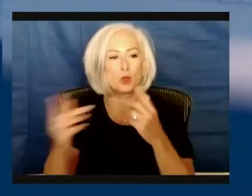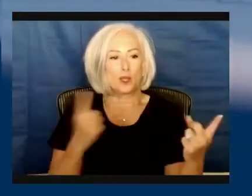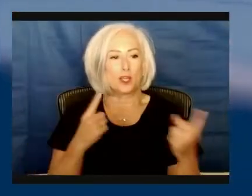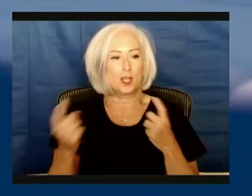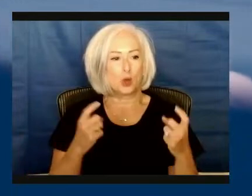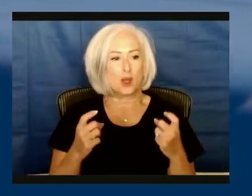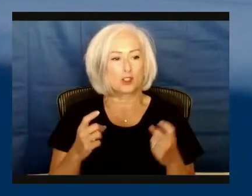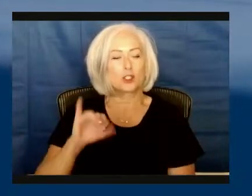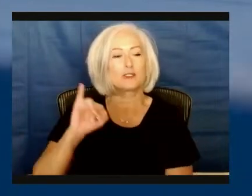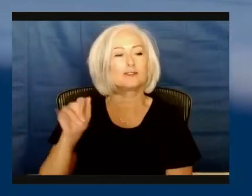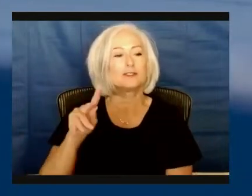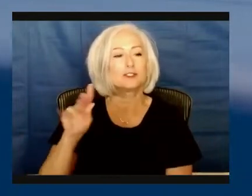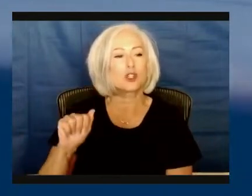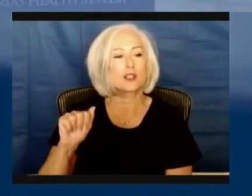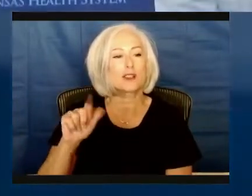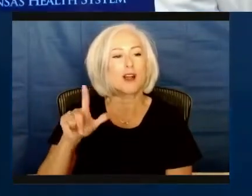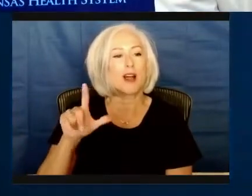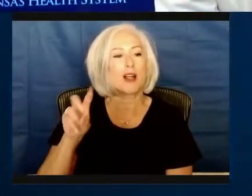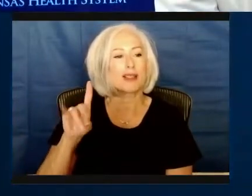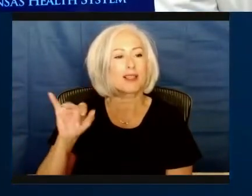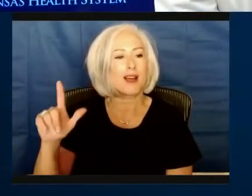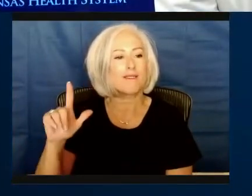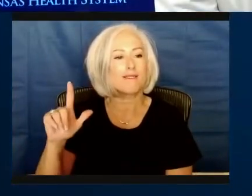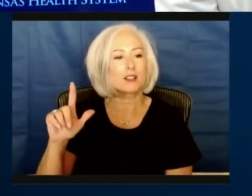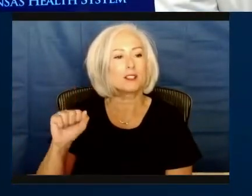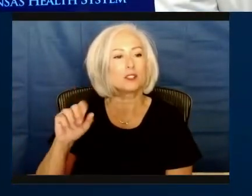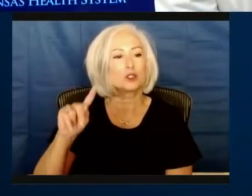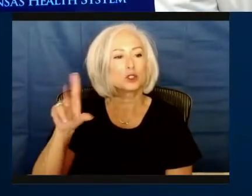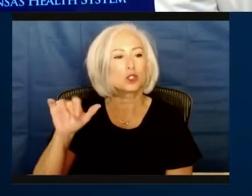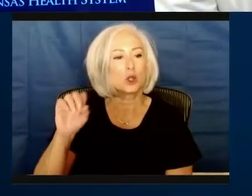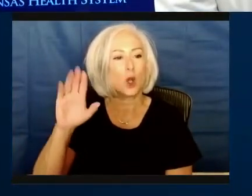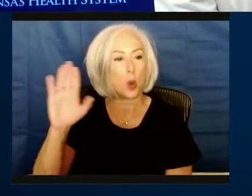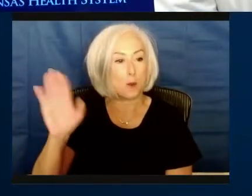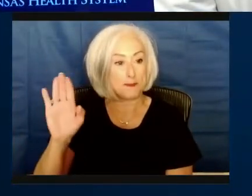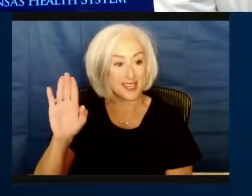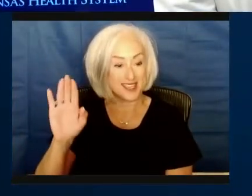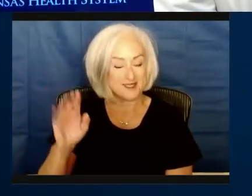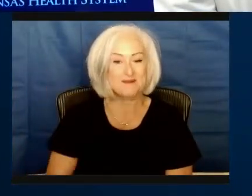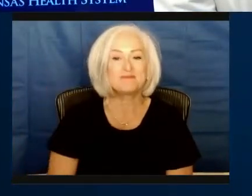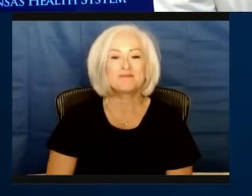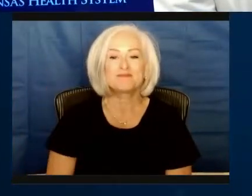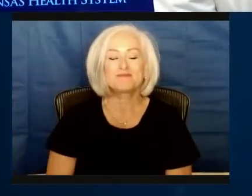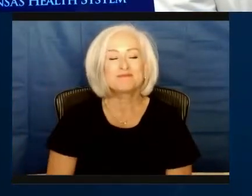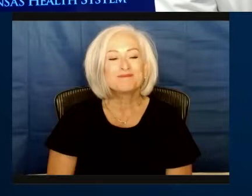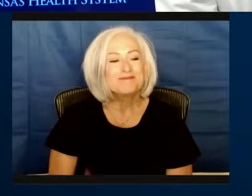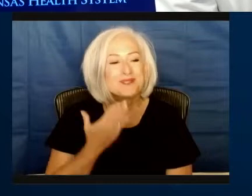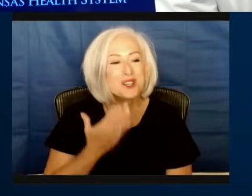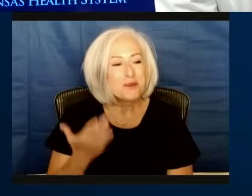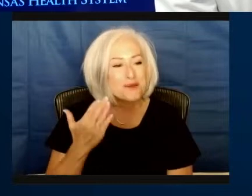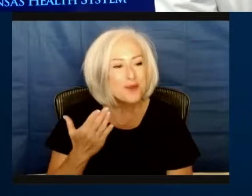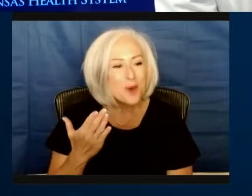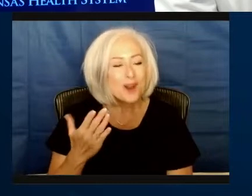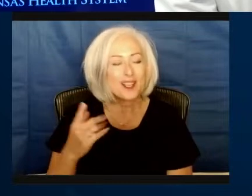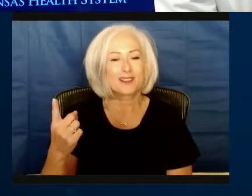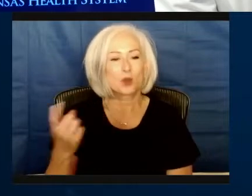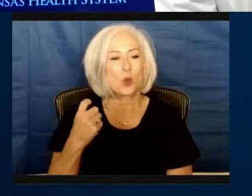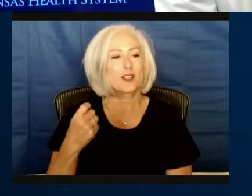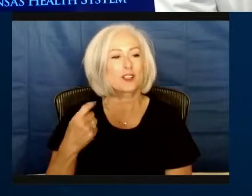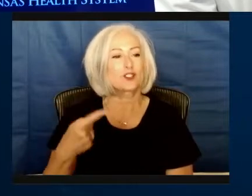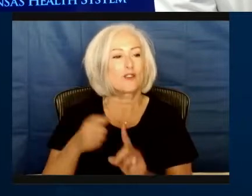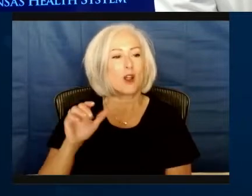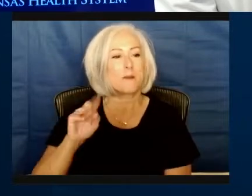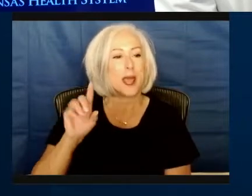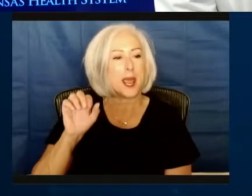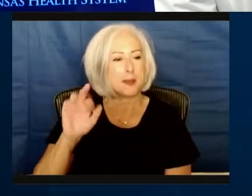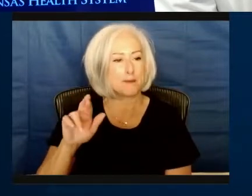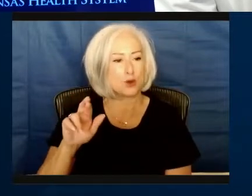us from Studio B with some of those. Jess. Hi, Dr. Stites. Good morning. So I do have a question from Amber. She wants to know how the